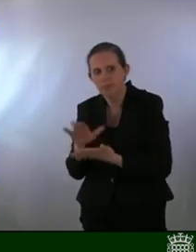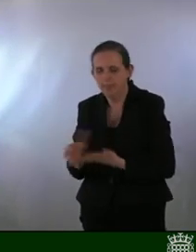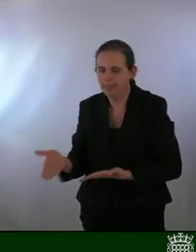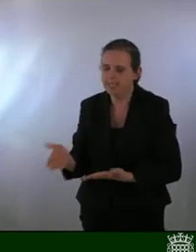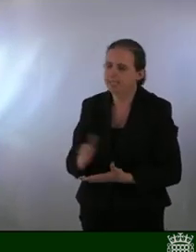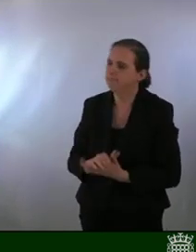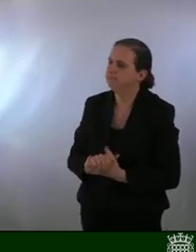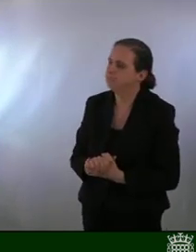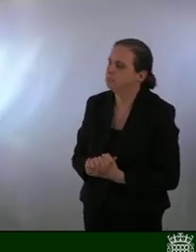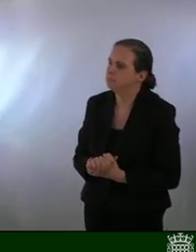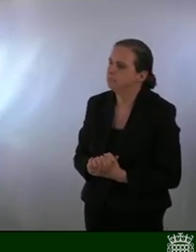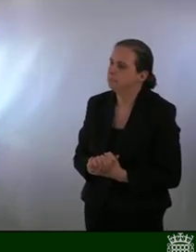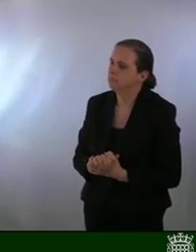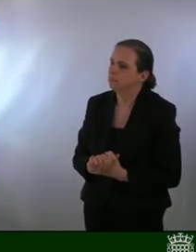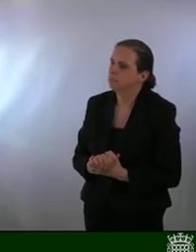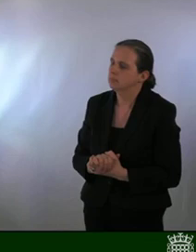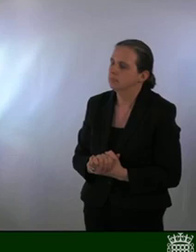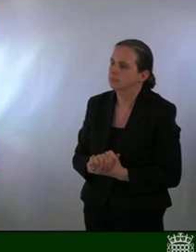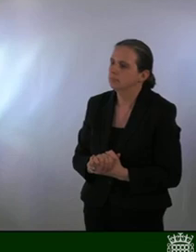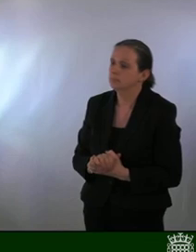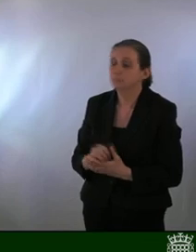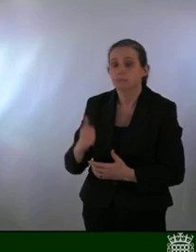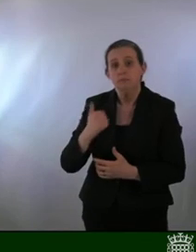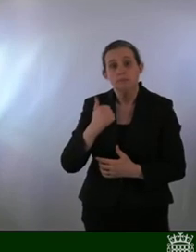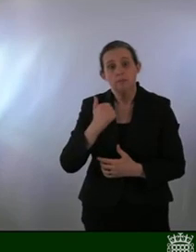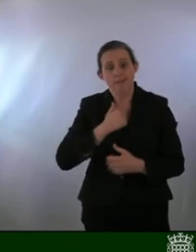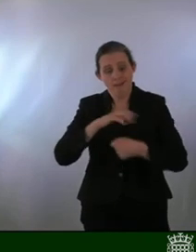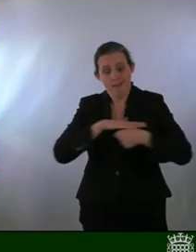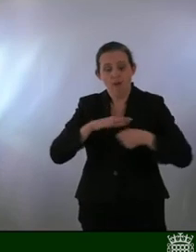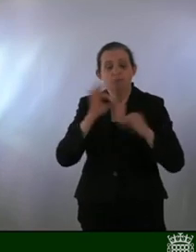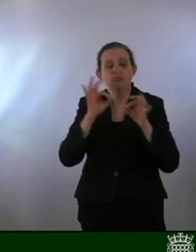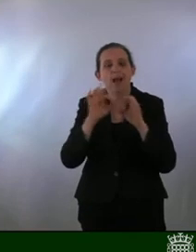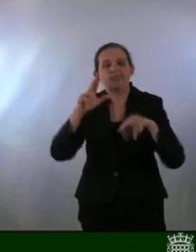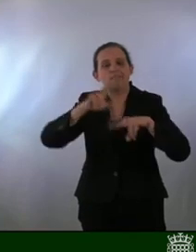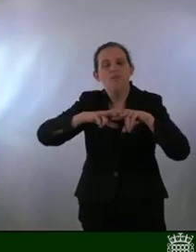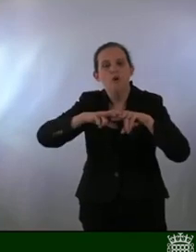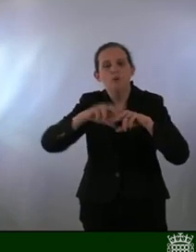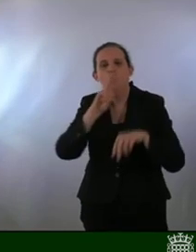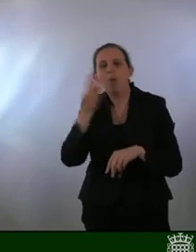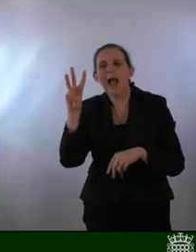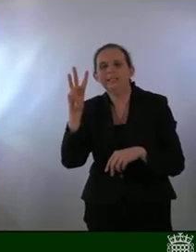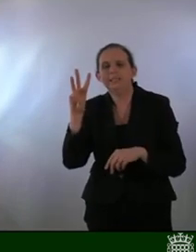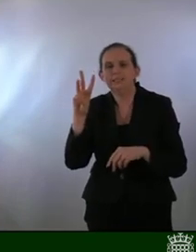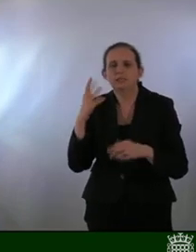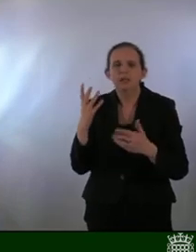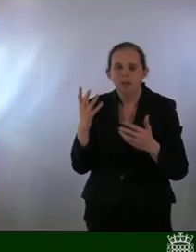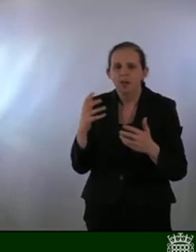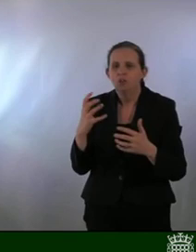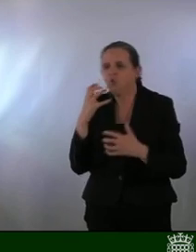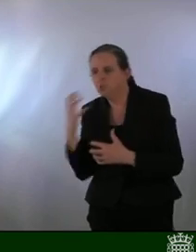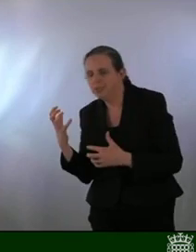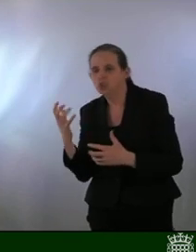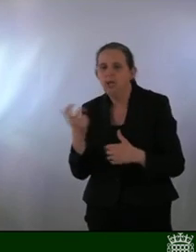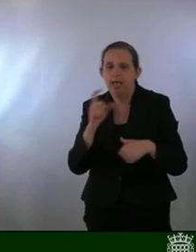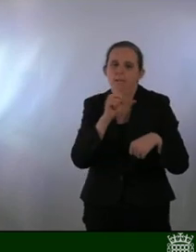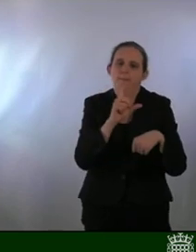my constituents in Bradford West, for the Muslim and Jewish community faiths, have concerns about burials because they want